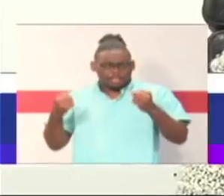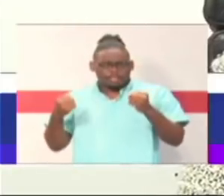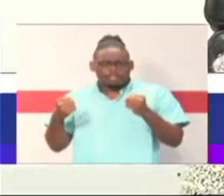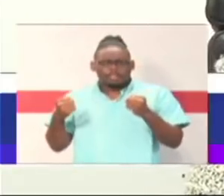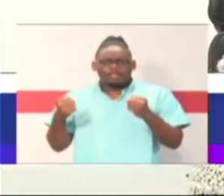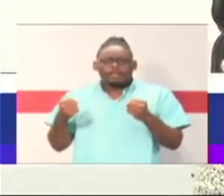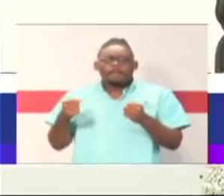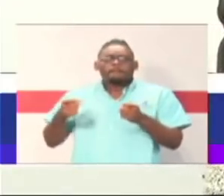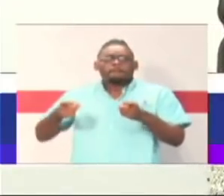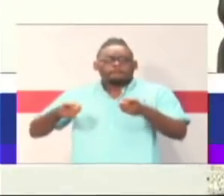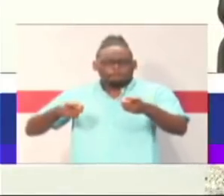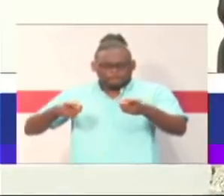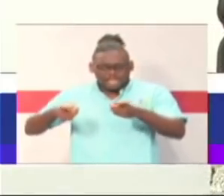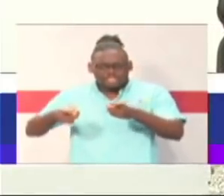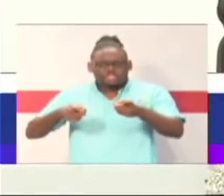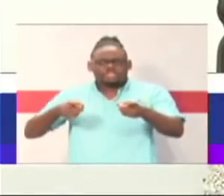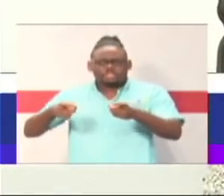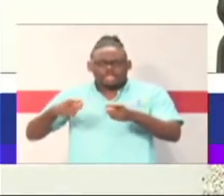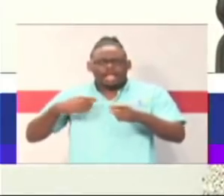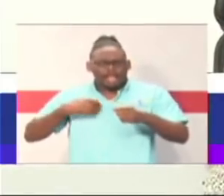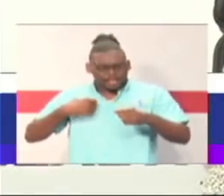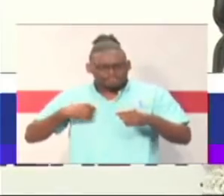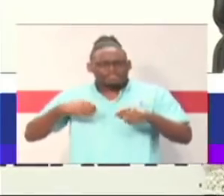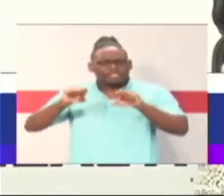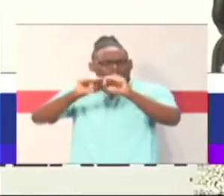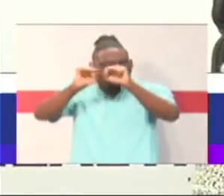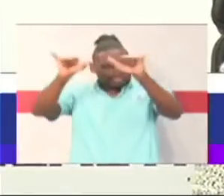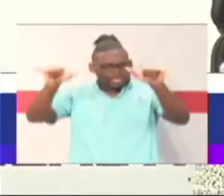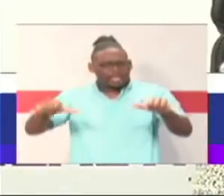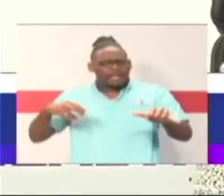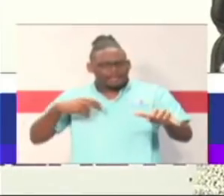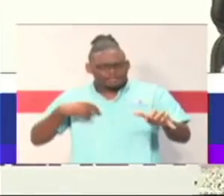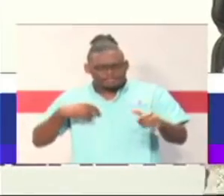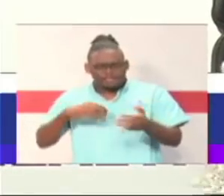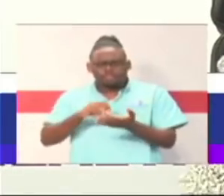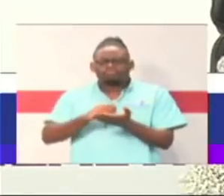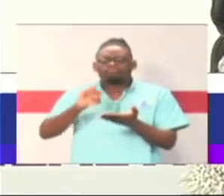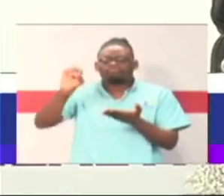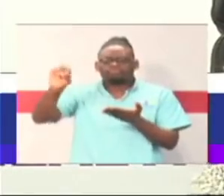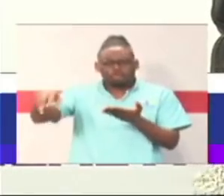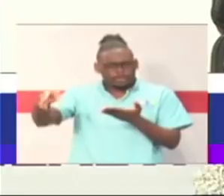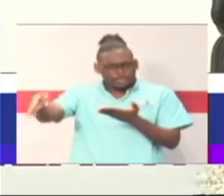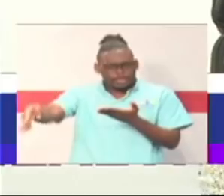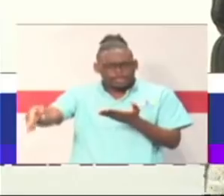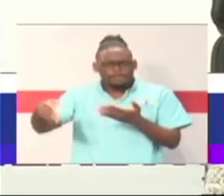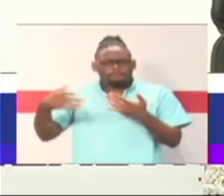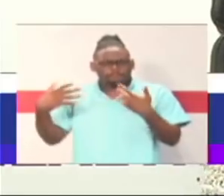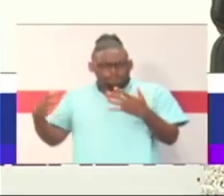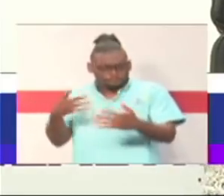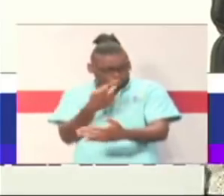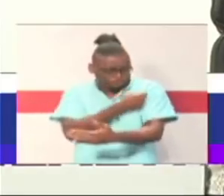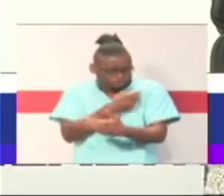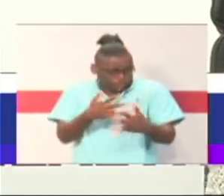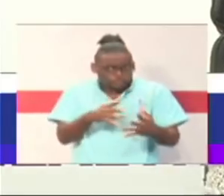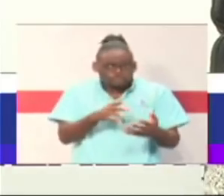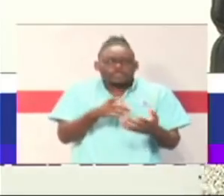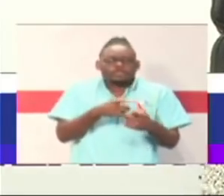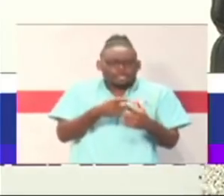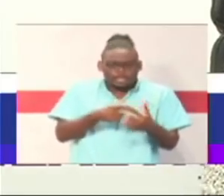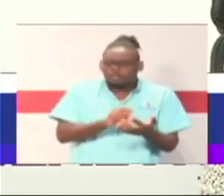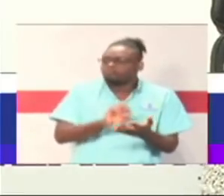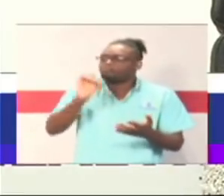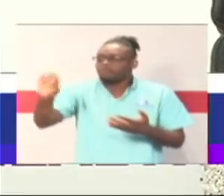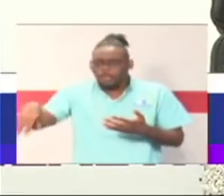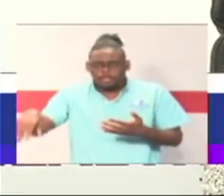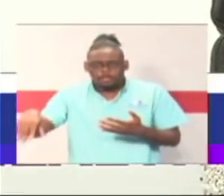sites has systems that have been in place to dispose of medical waste in the appropriate fashion. If you would like further information